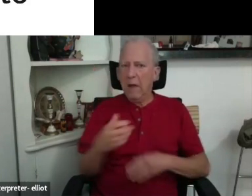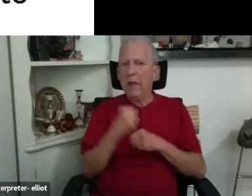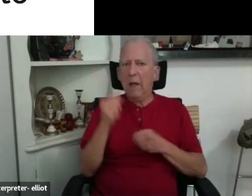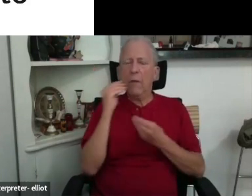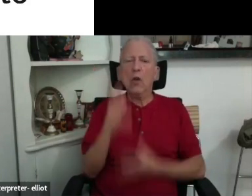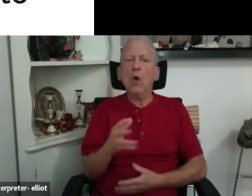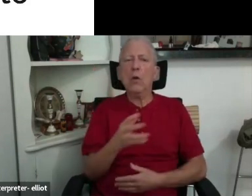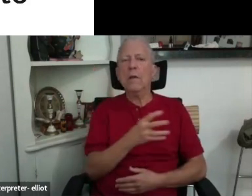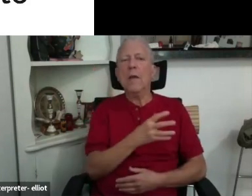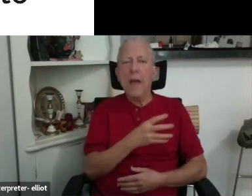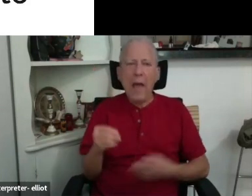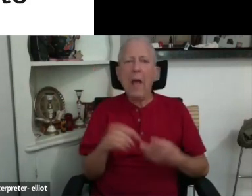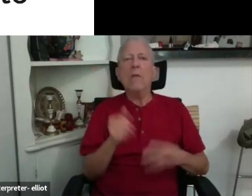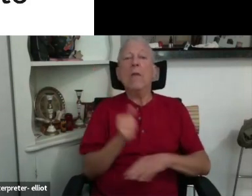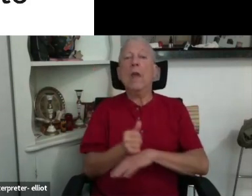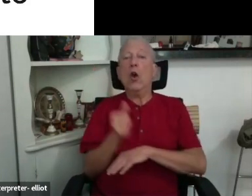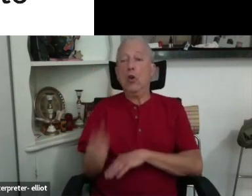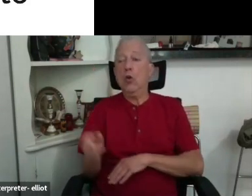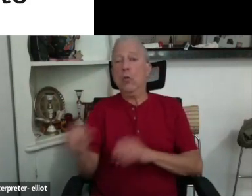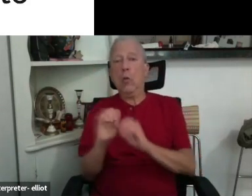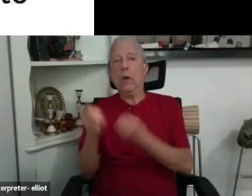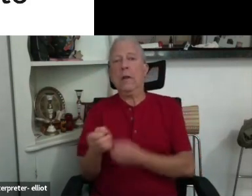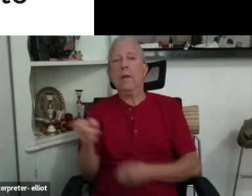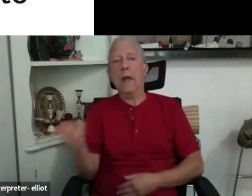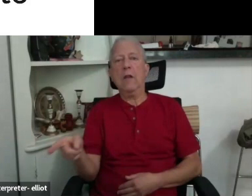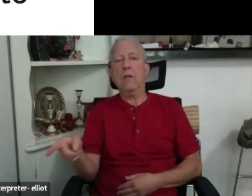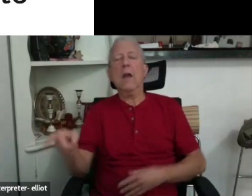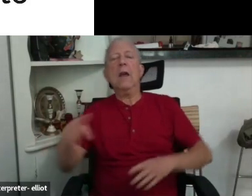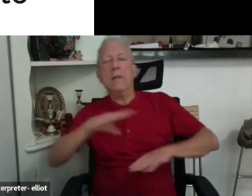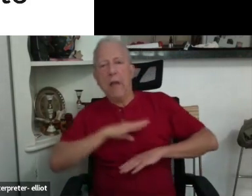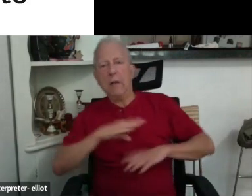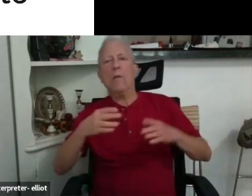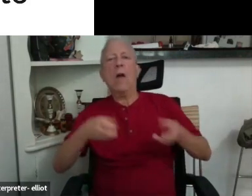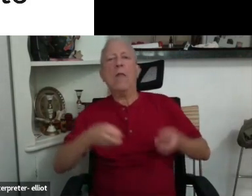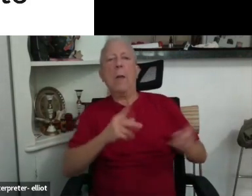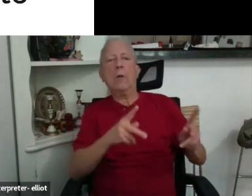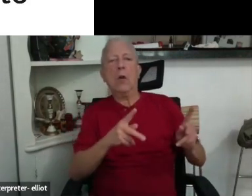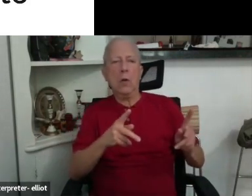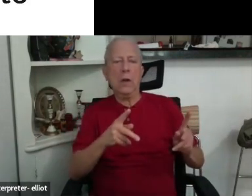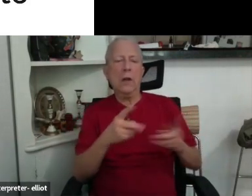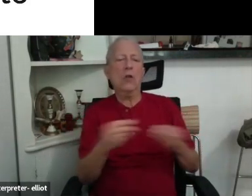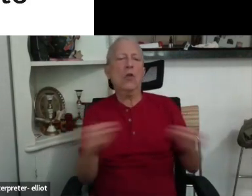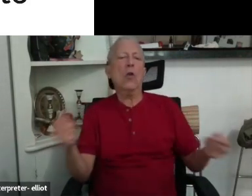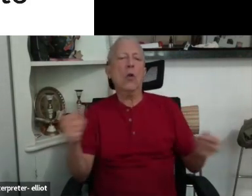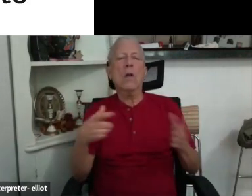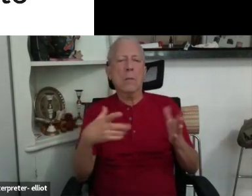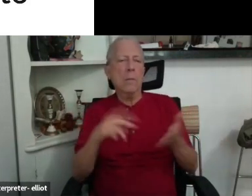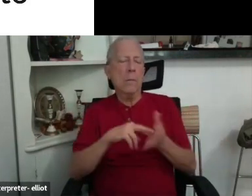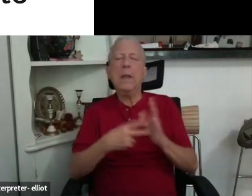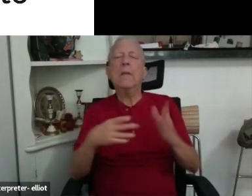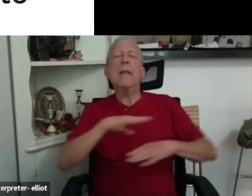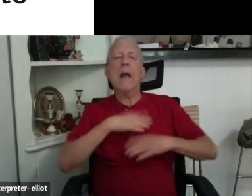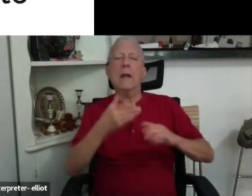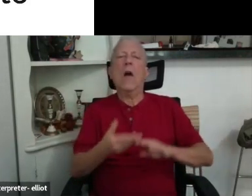and the accused organization satisfied the opportunity to cure, so satisfied the prior slide we went